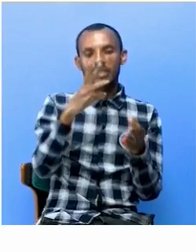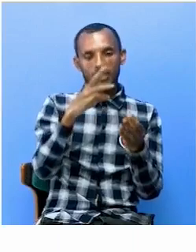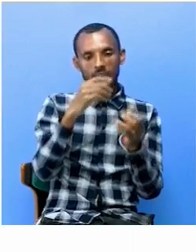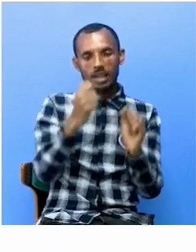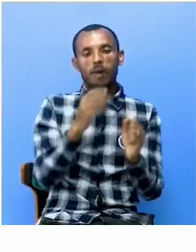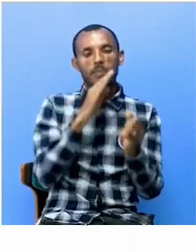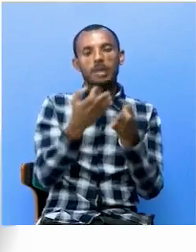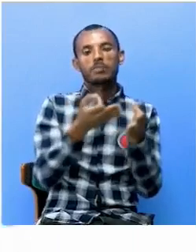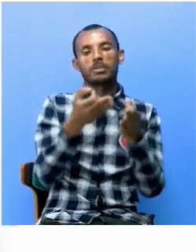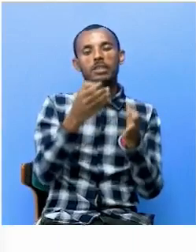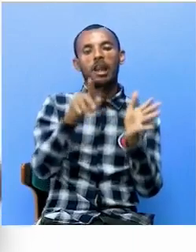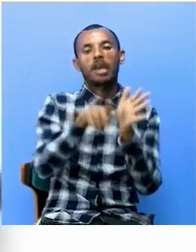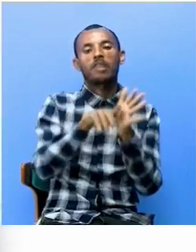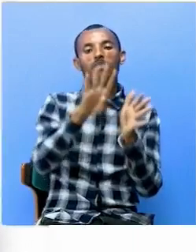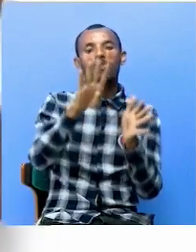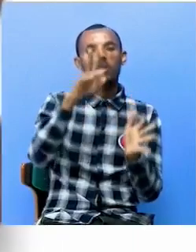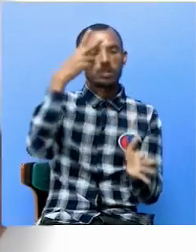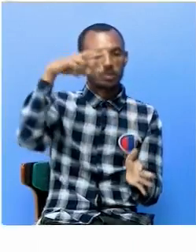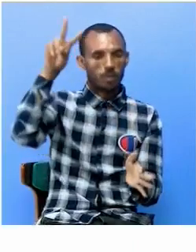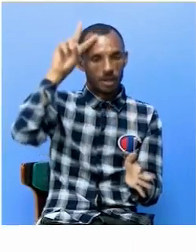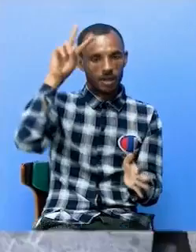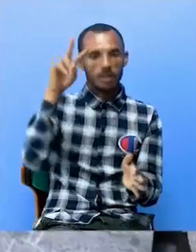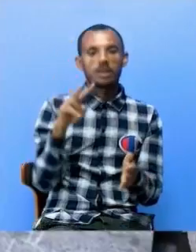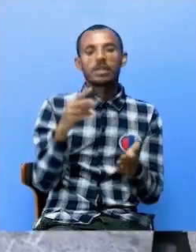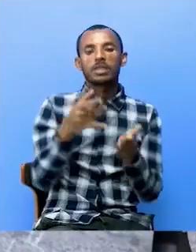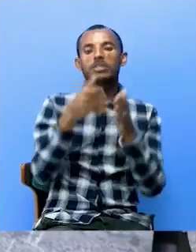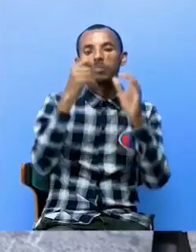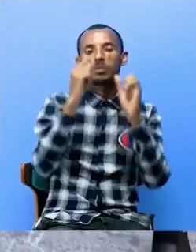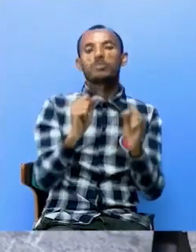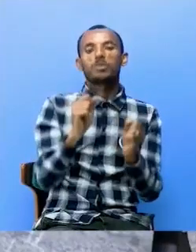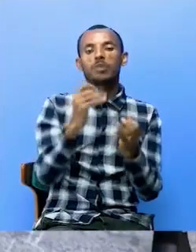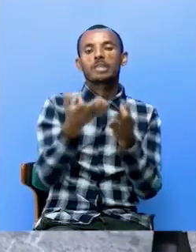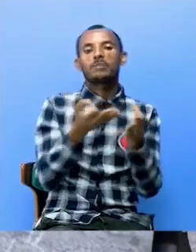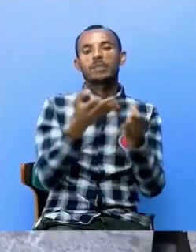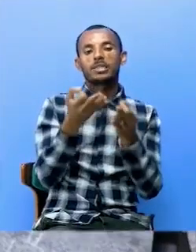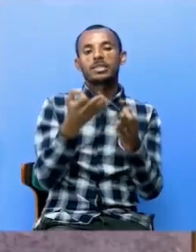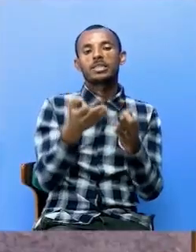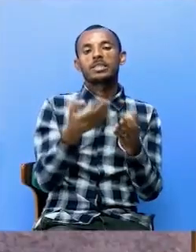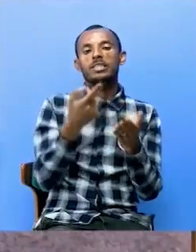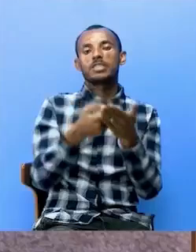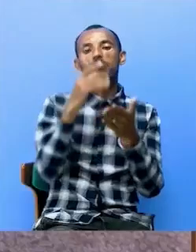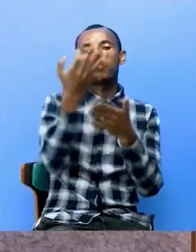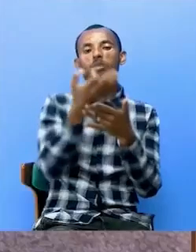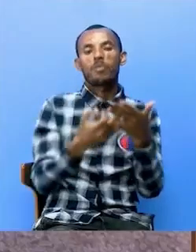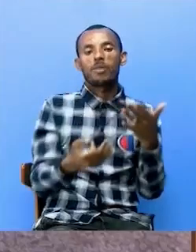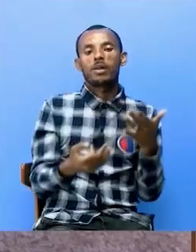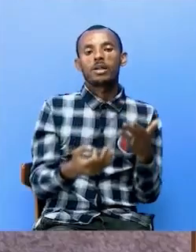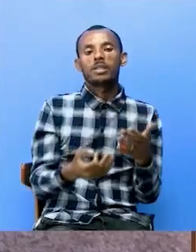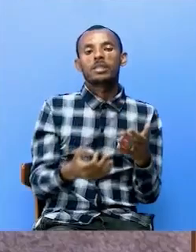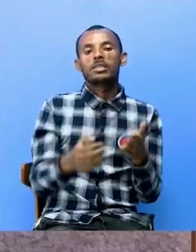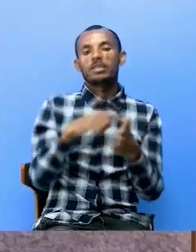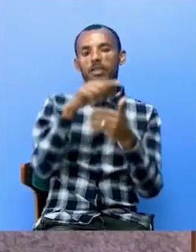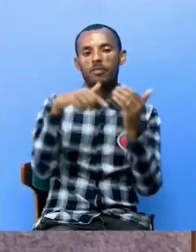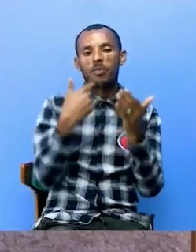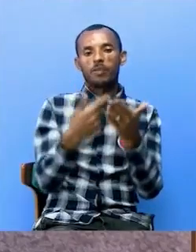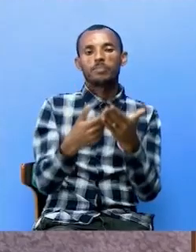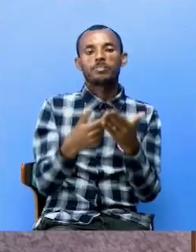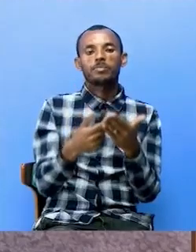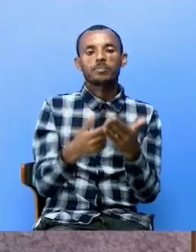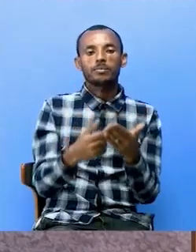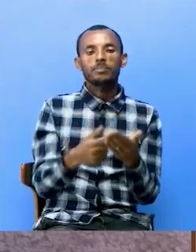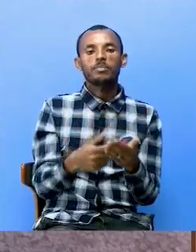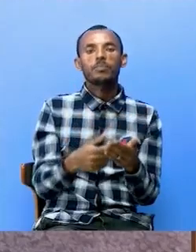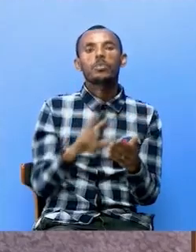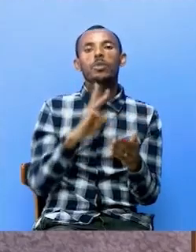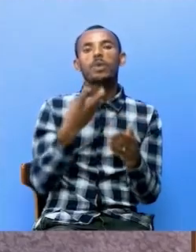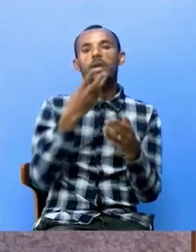be expressed as minus 4 square. It's possible to express in any of this form. Therefore,